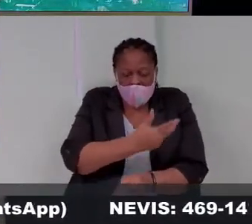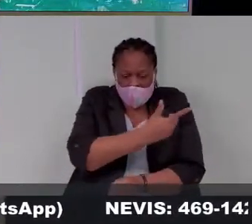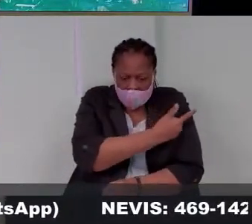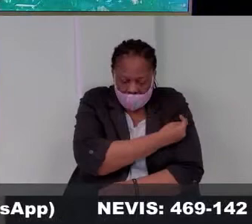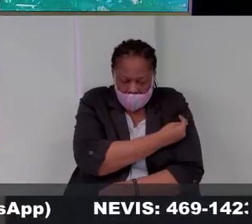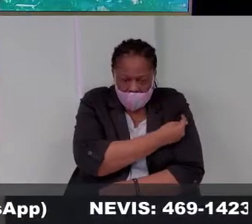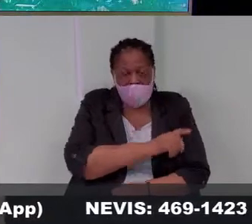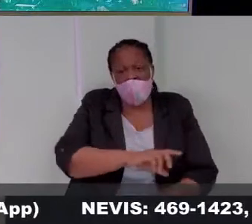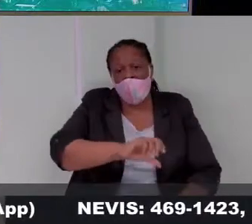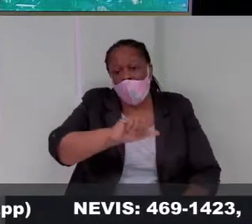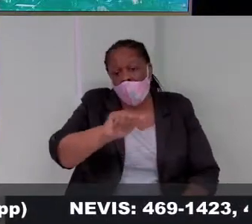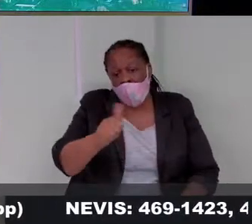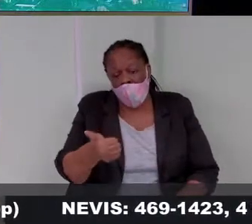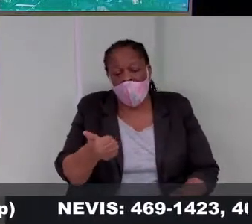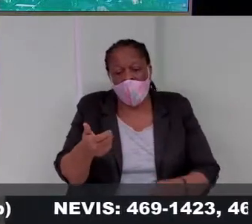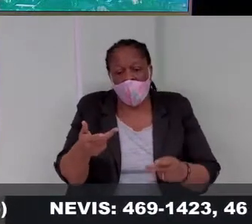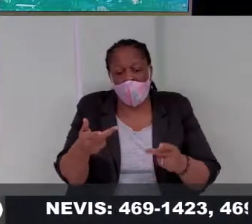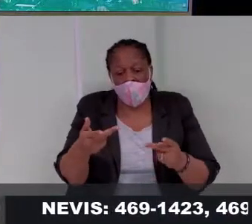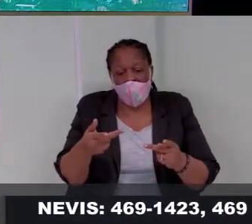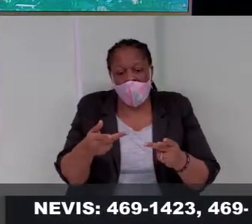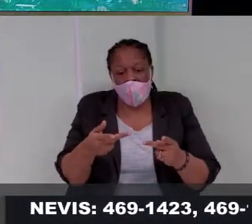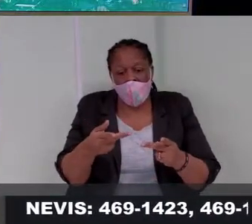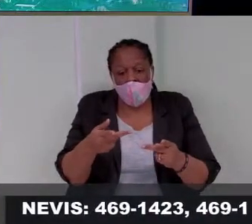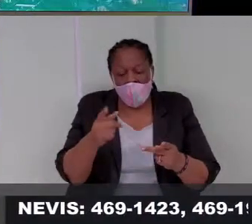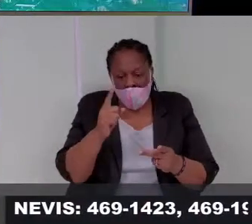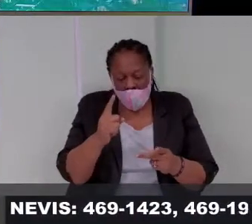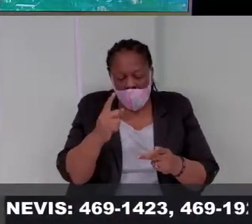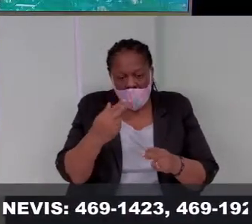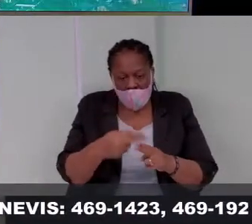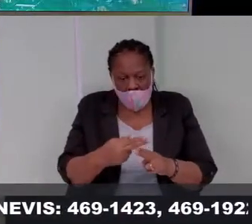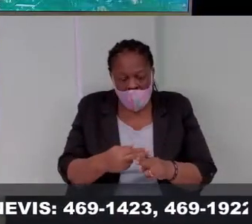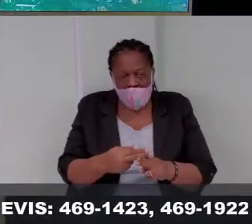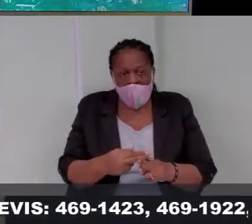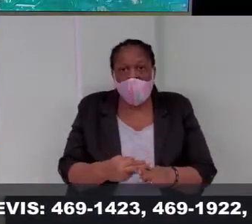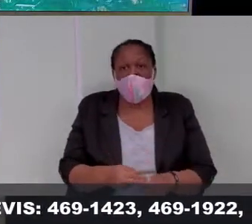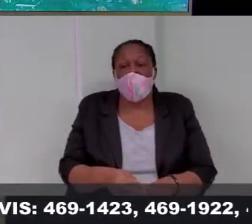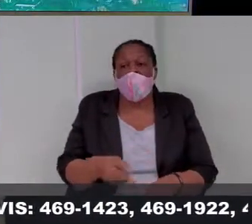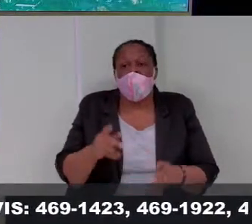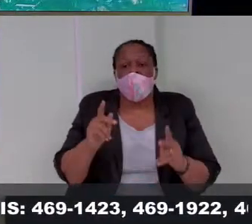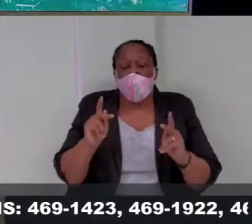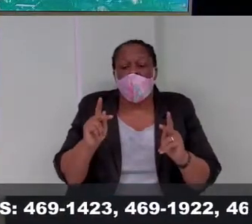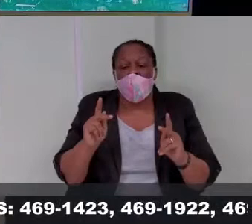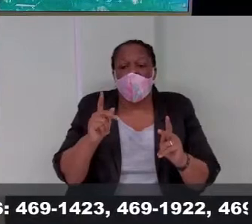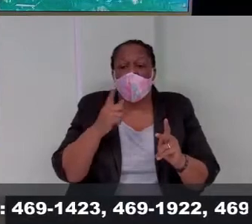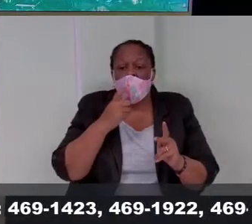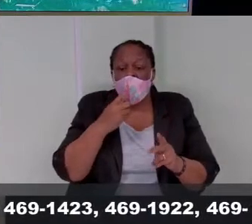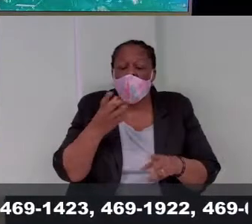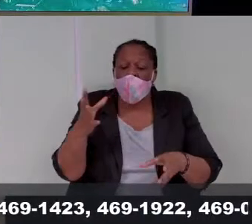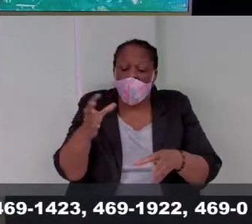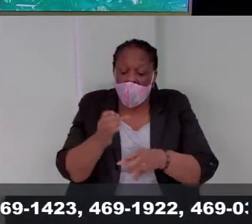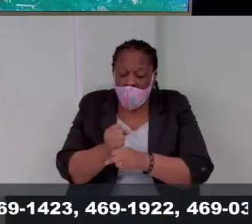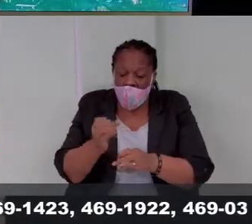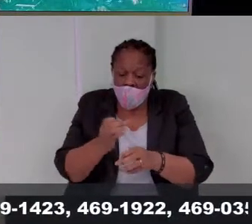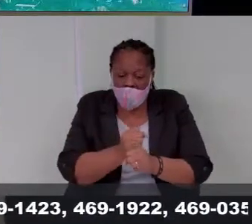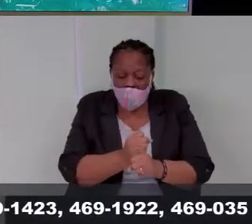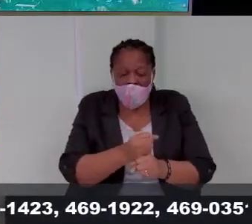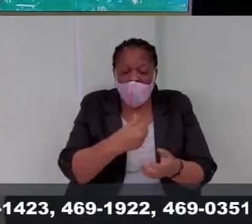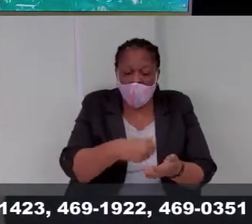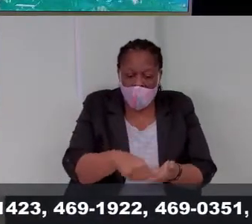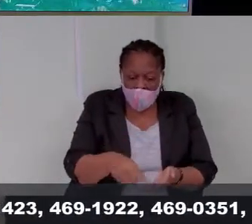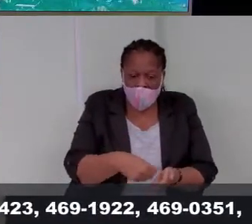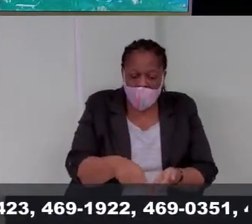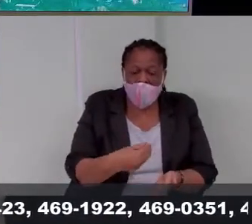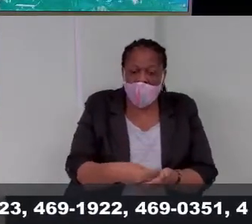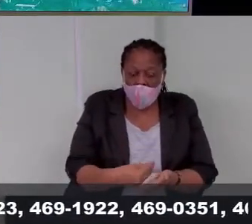through COVAX. And so I think it's a great thing that the Federation of St. Kitts and Nevis, like